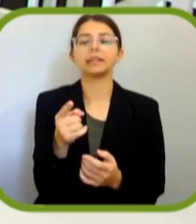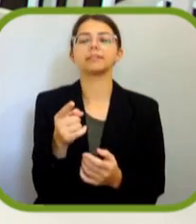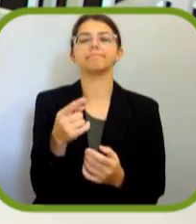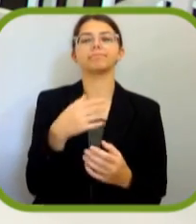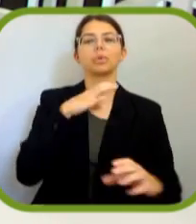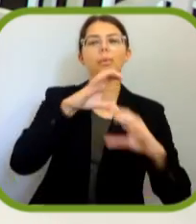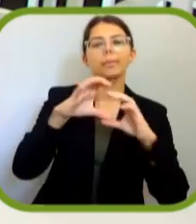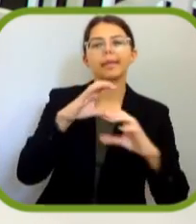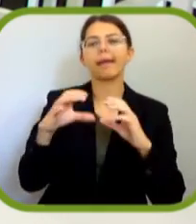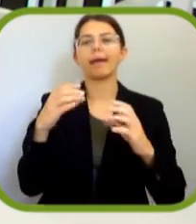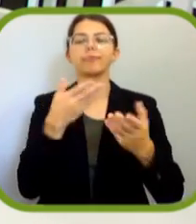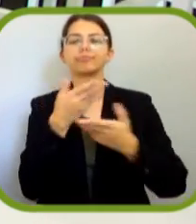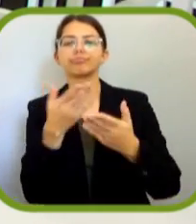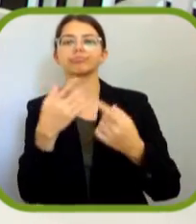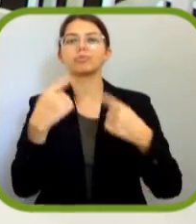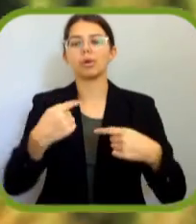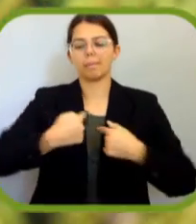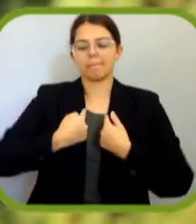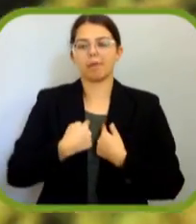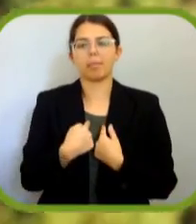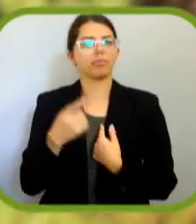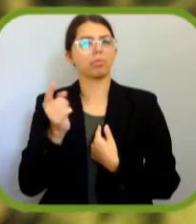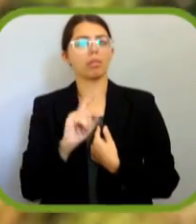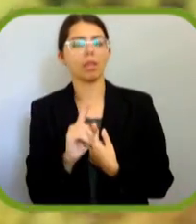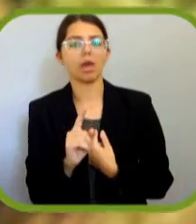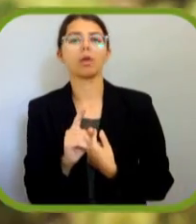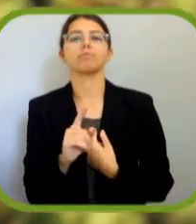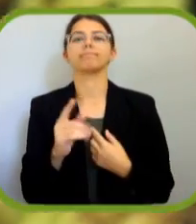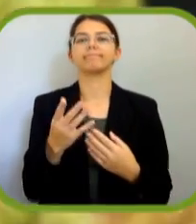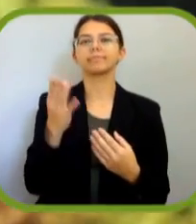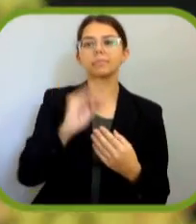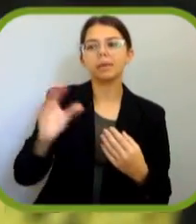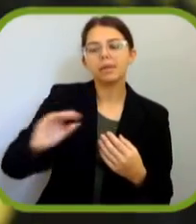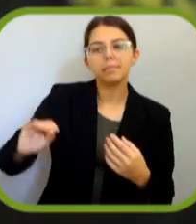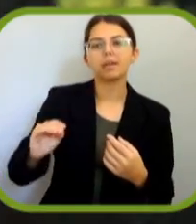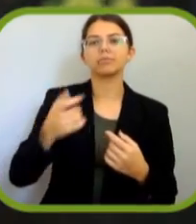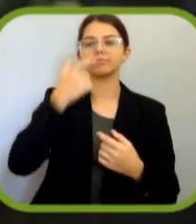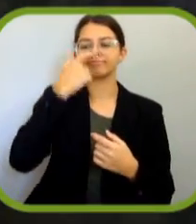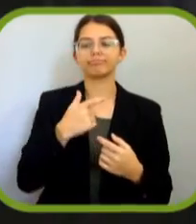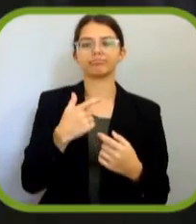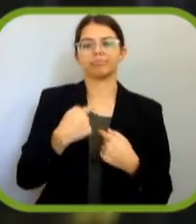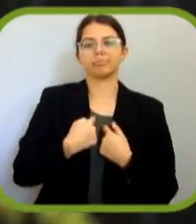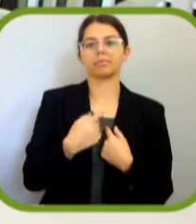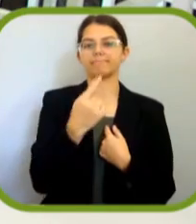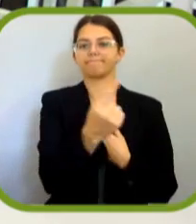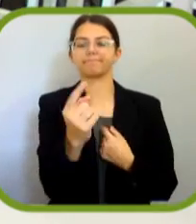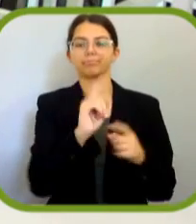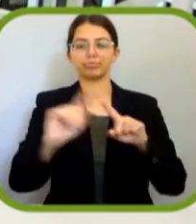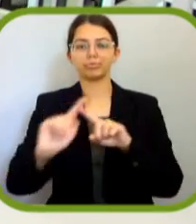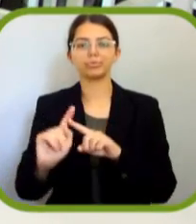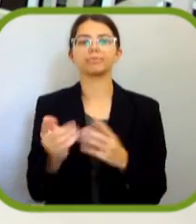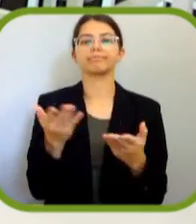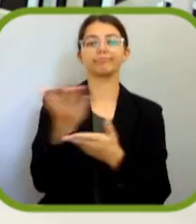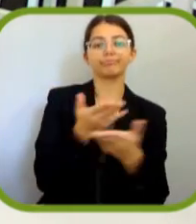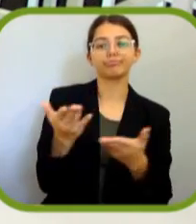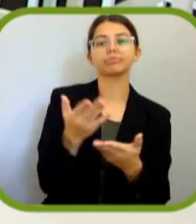be only talking and interacting to your own avatar. You will have one or more avatars, some of which will be powered by AI. What you need to look at